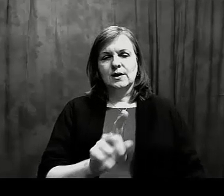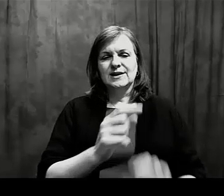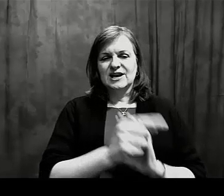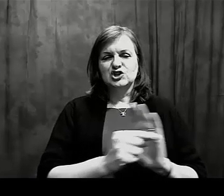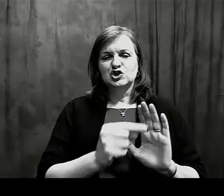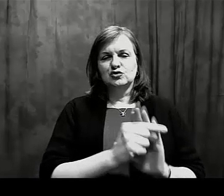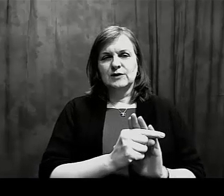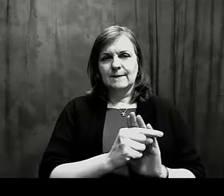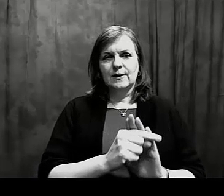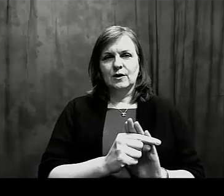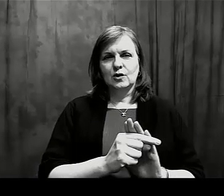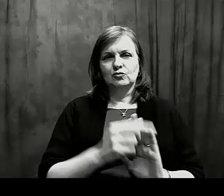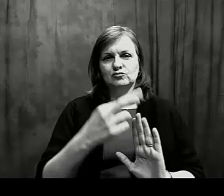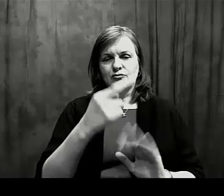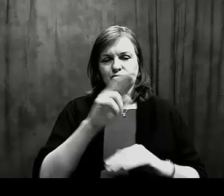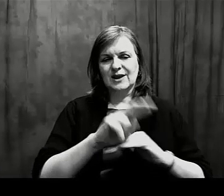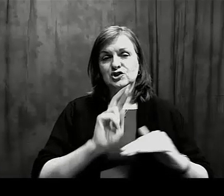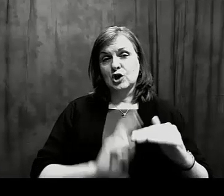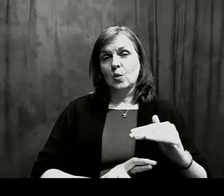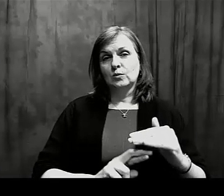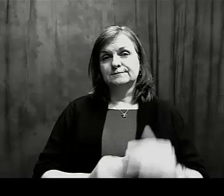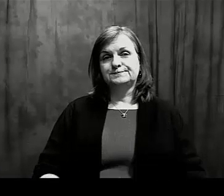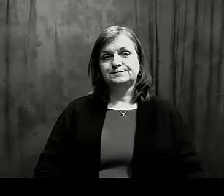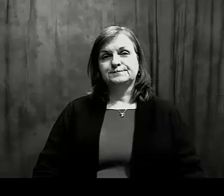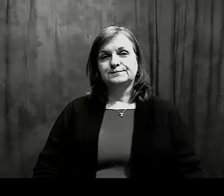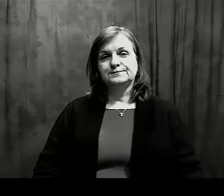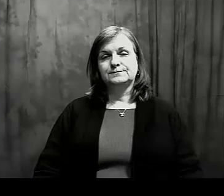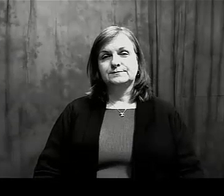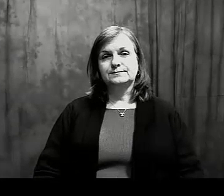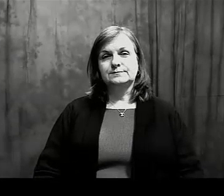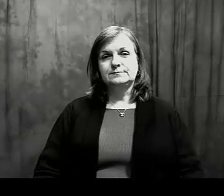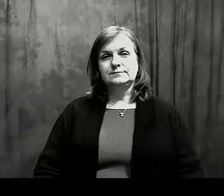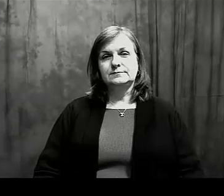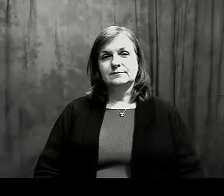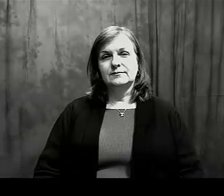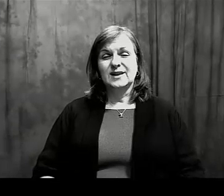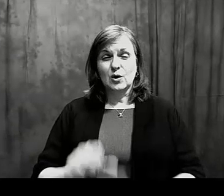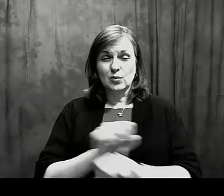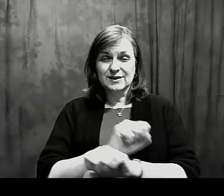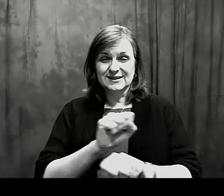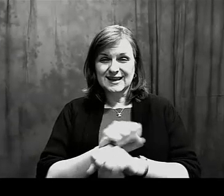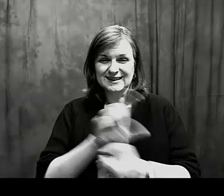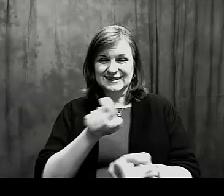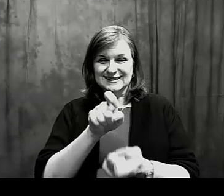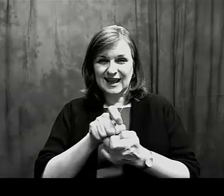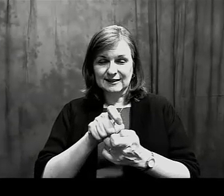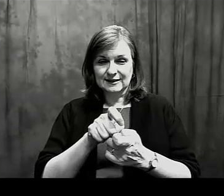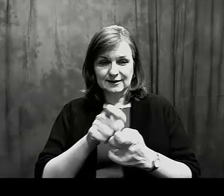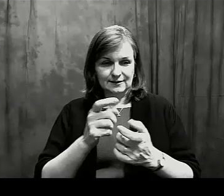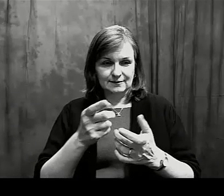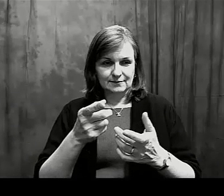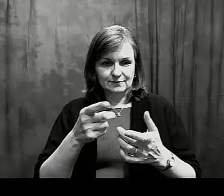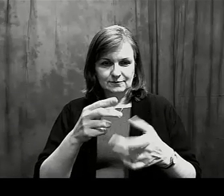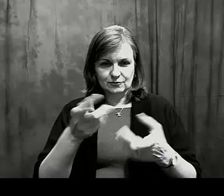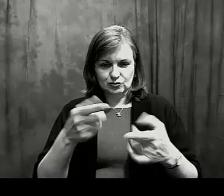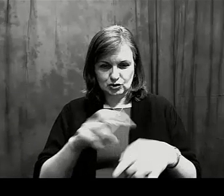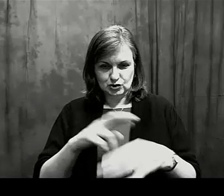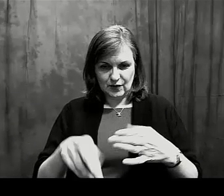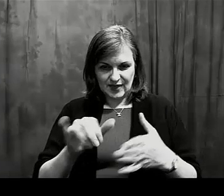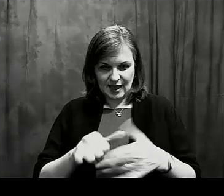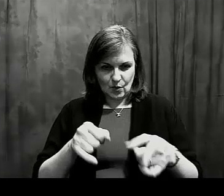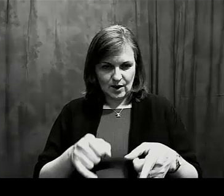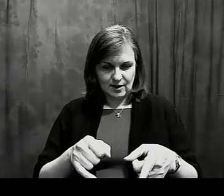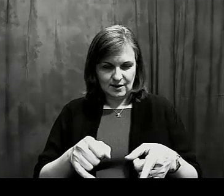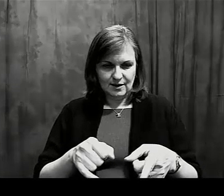a 1 to 2 to 1 genotypic ratio. Okay. Now, do the stats always match